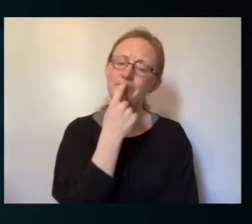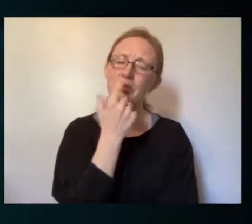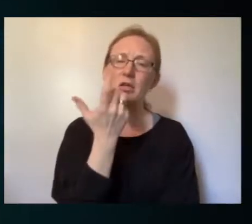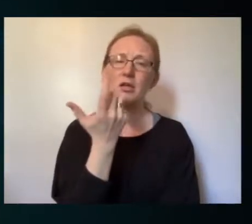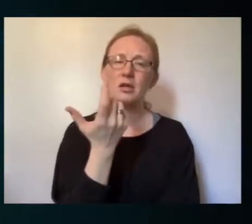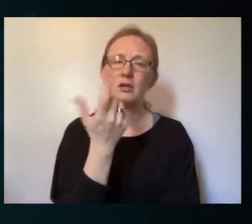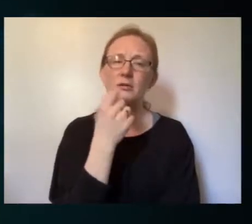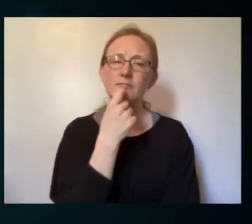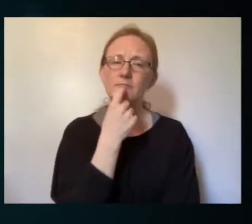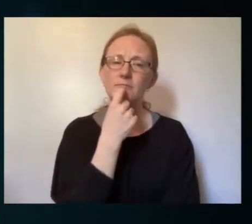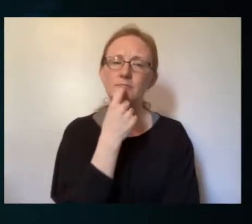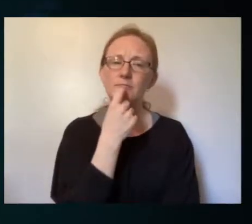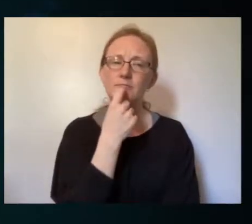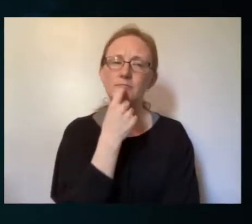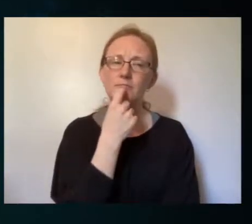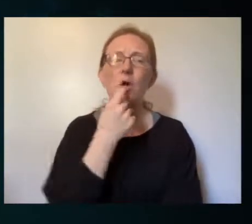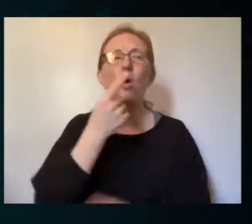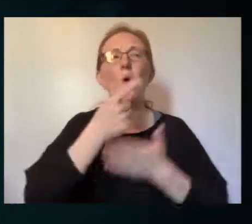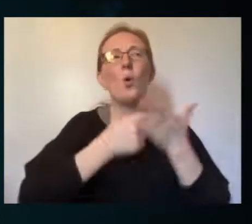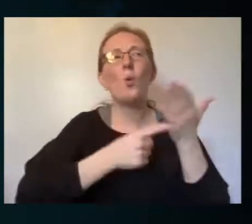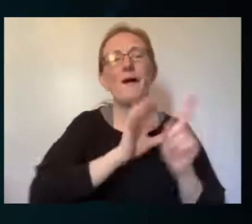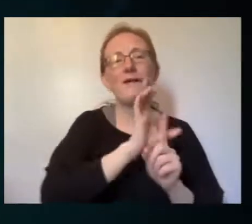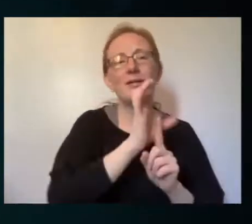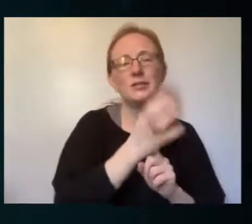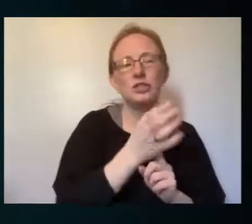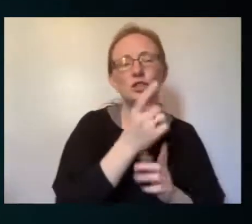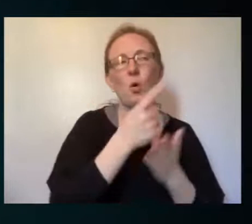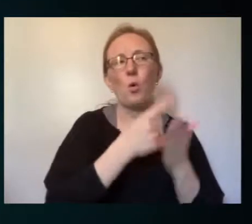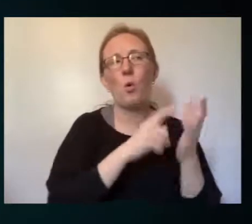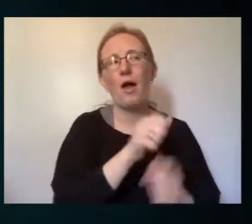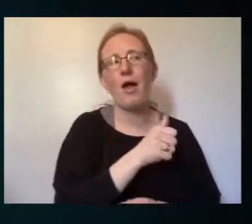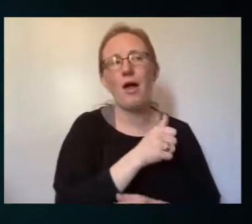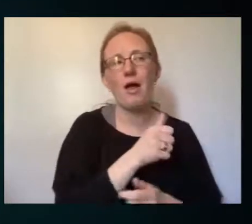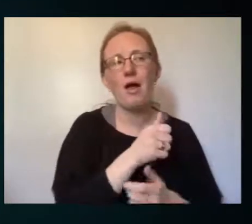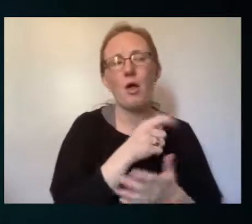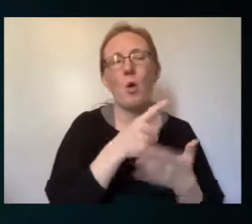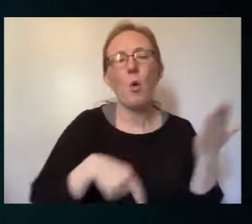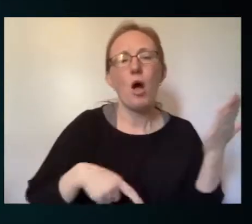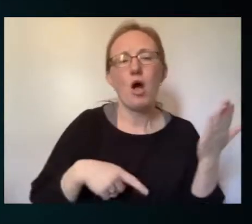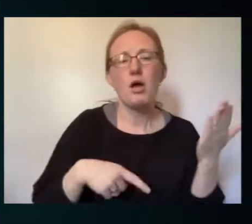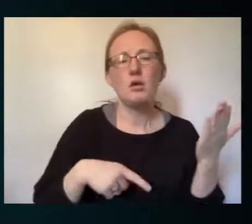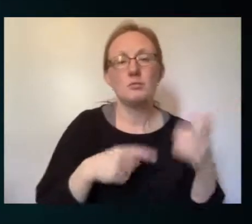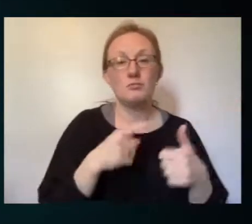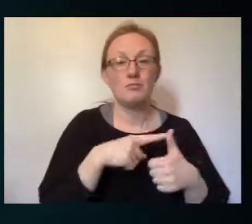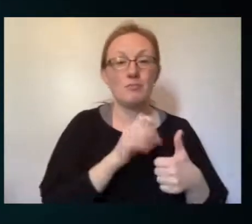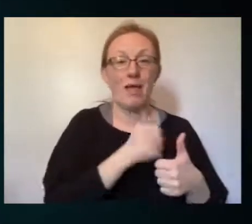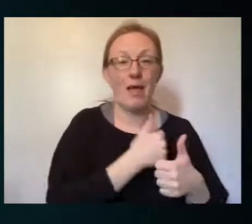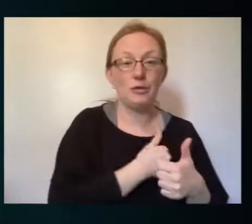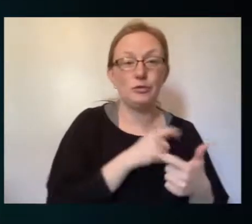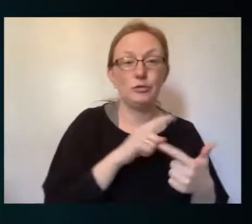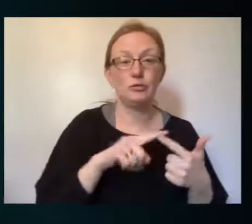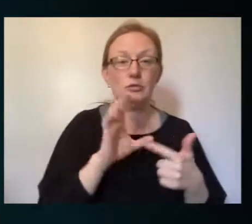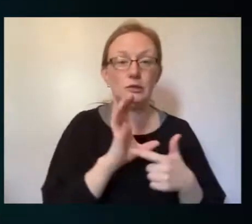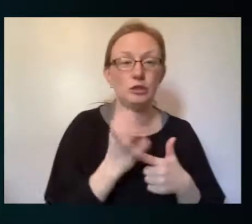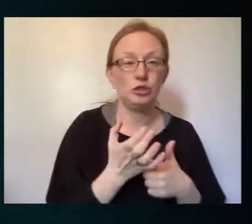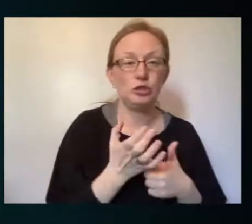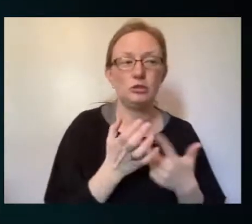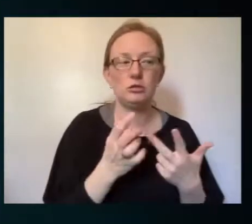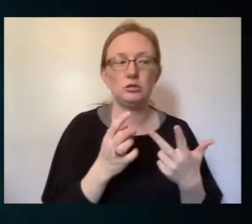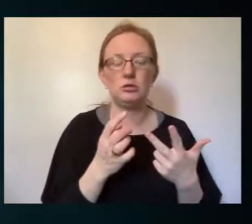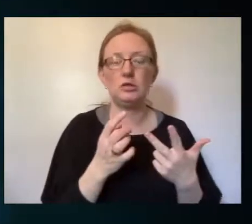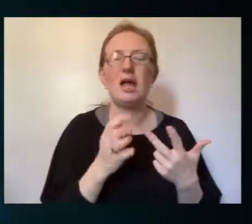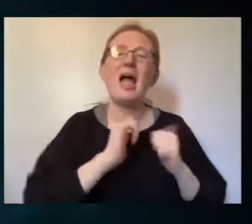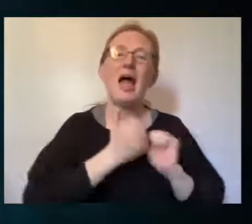the attitudes or the conditions that we want to set for ourselves that might